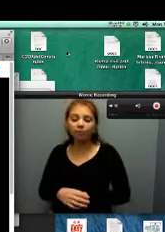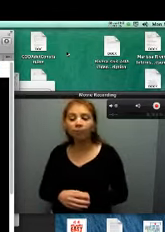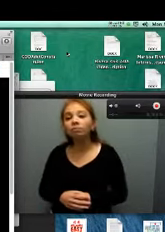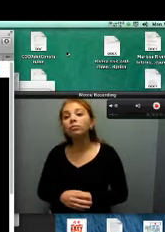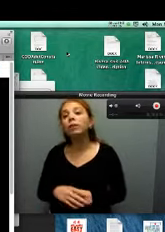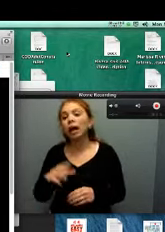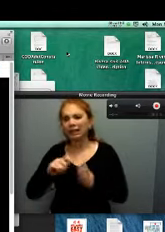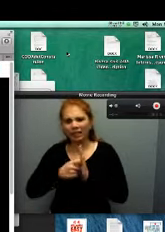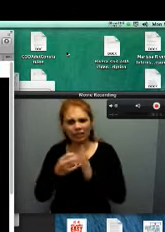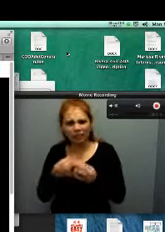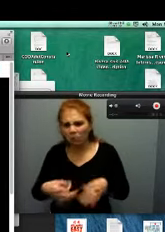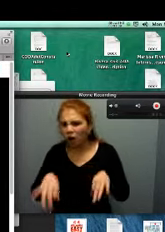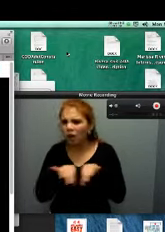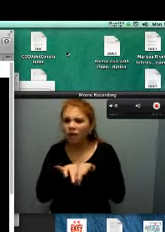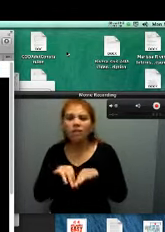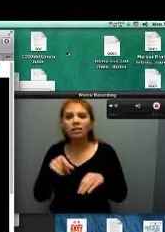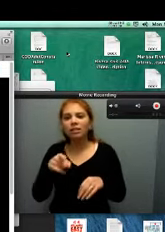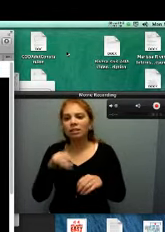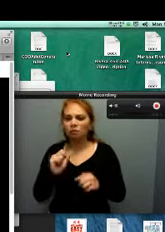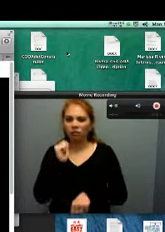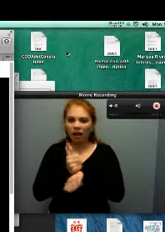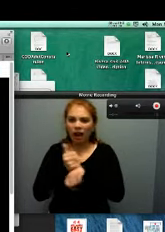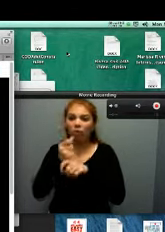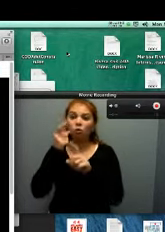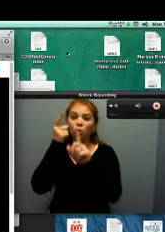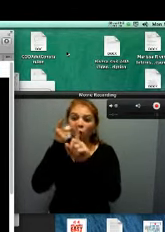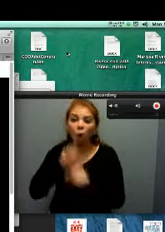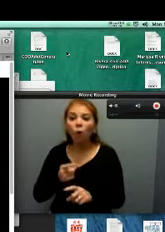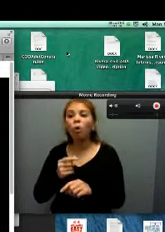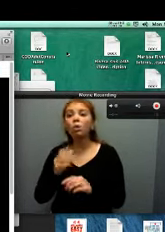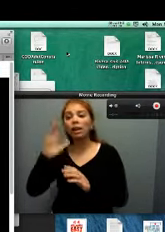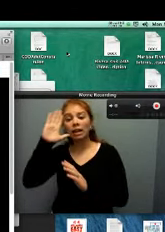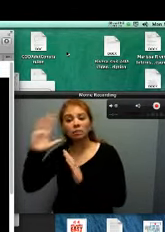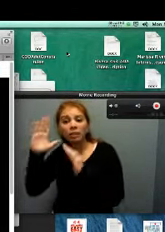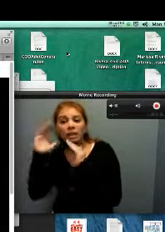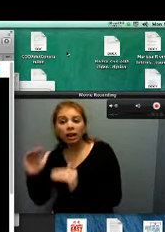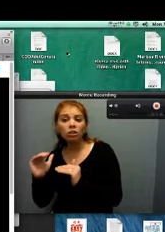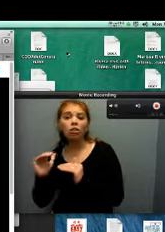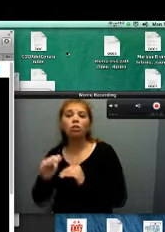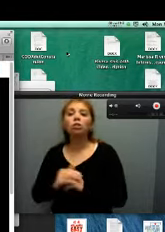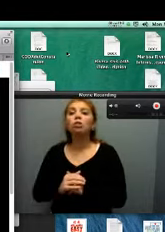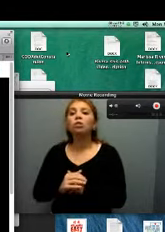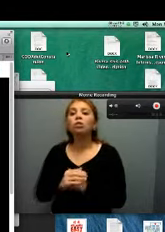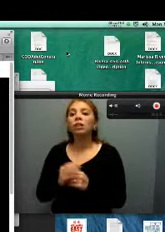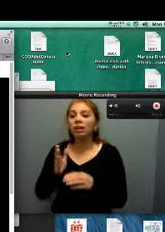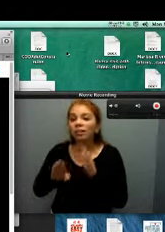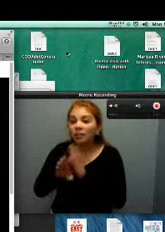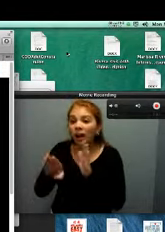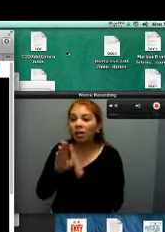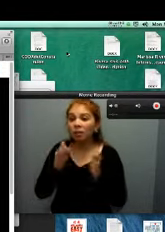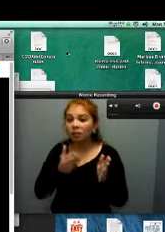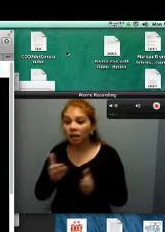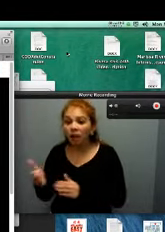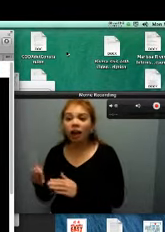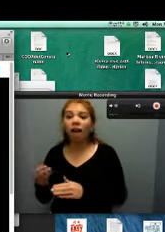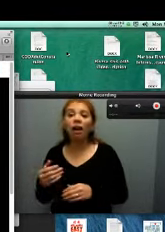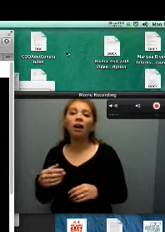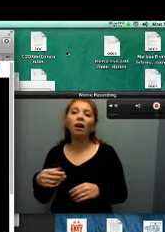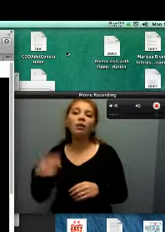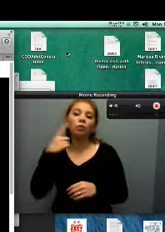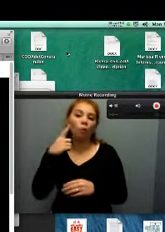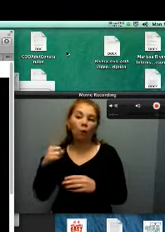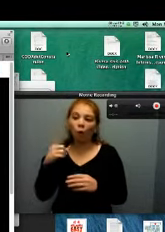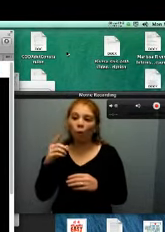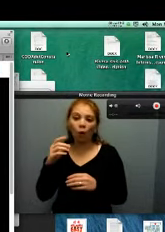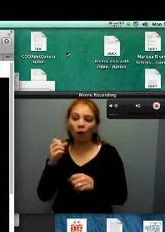And the key part of this is to establish goals and expectations, and develop plans for the next